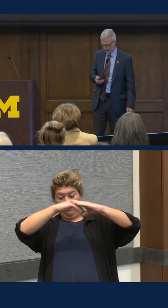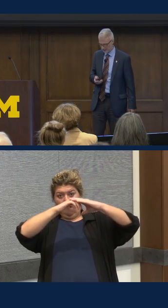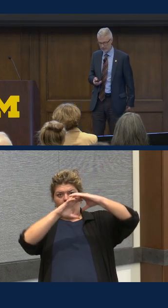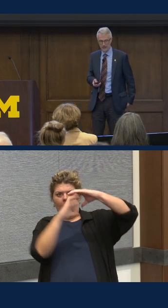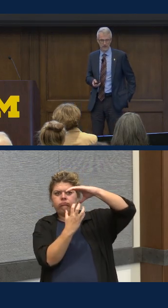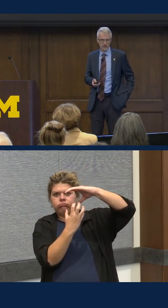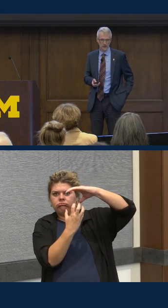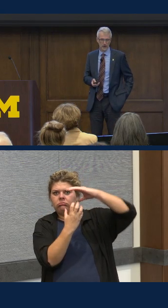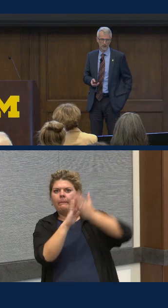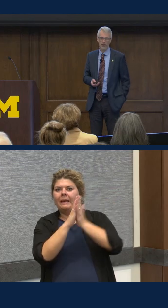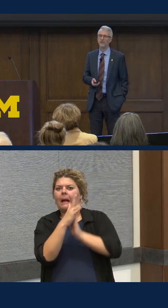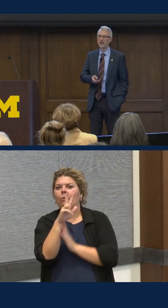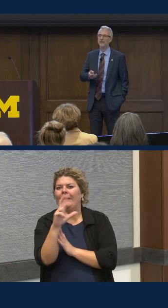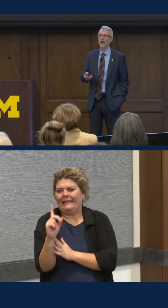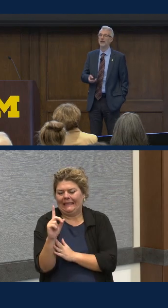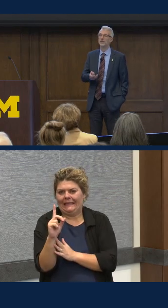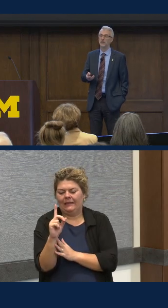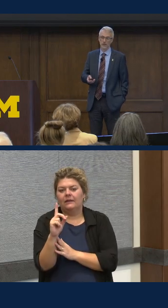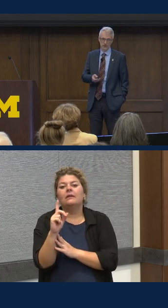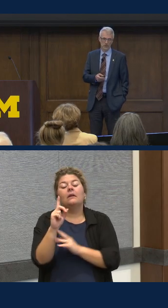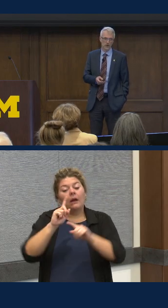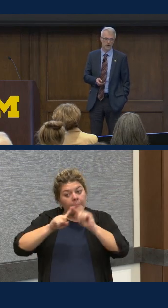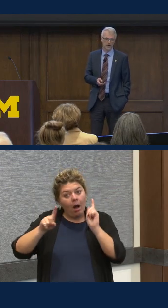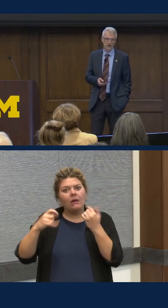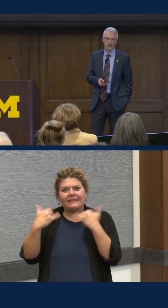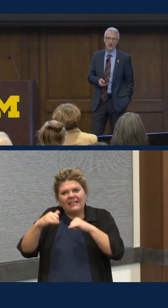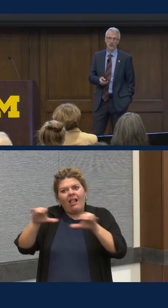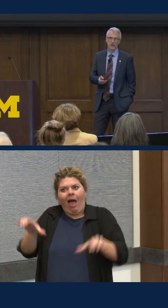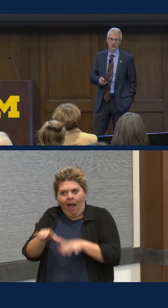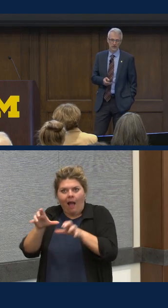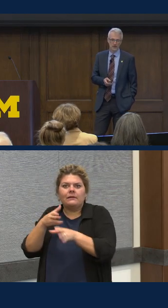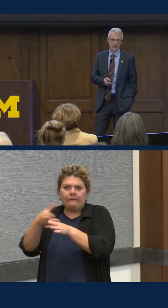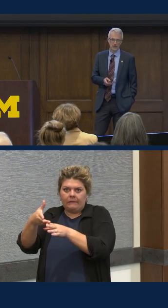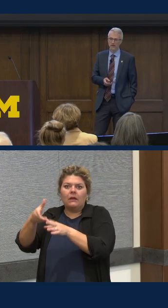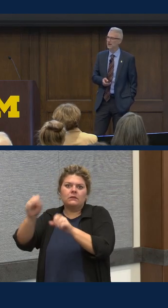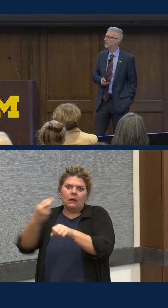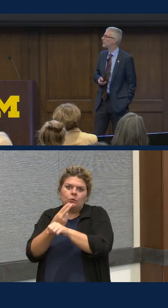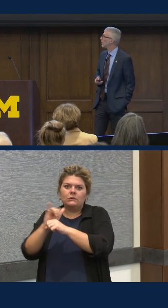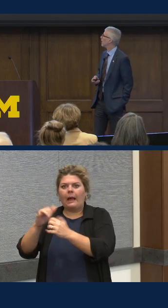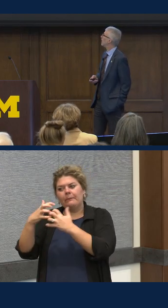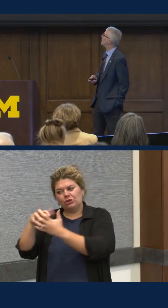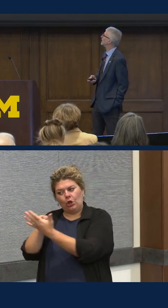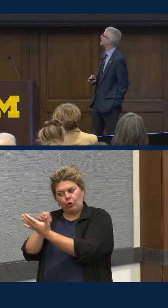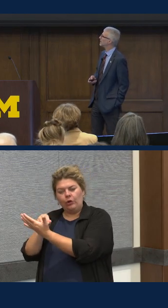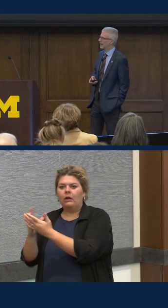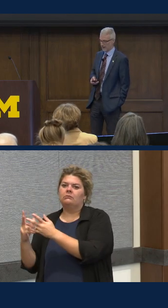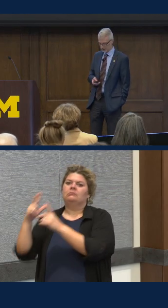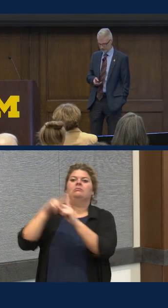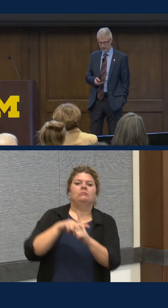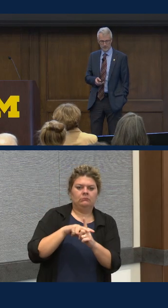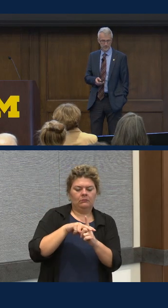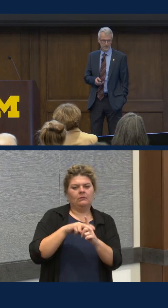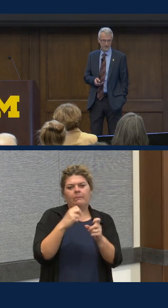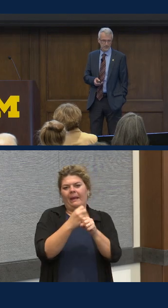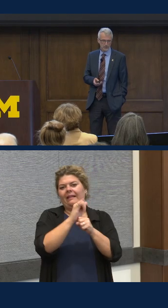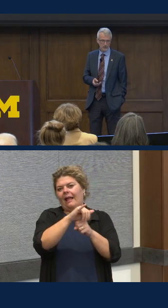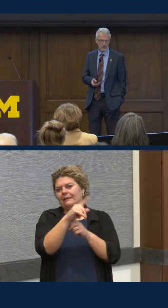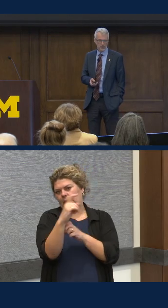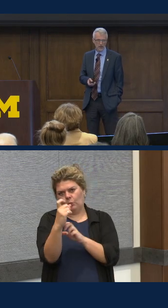more challenging to, but it's an active field to work on using machine learning for making the diagnosis.